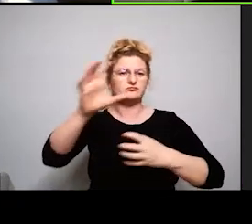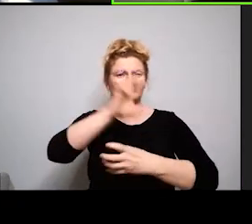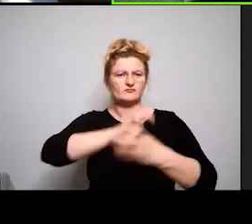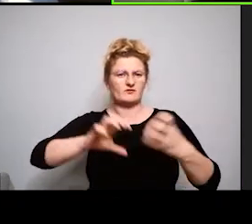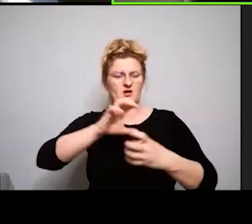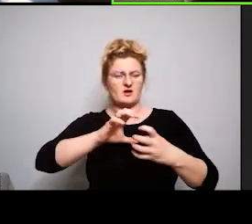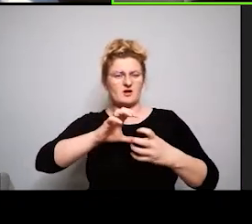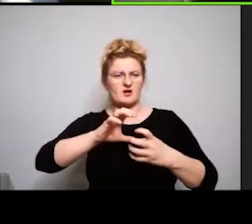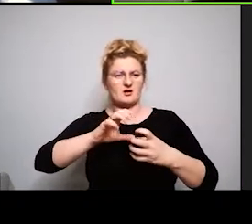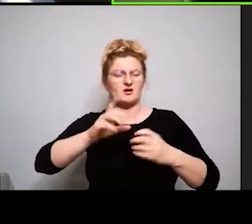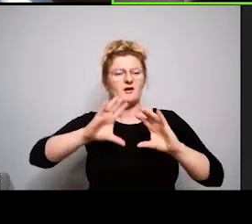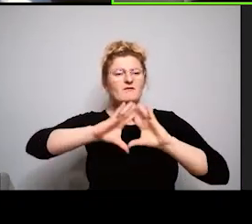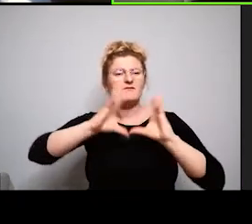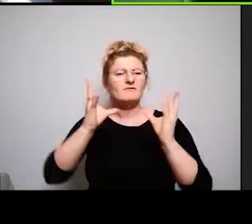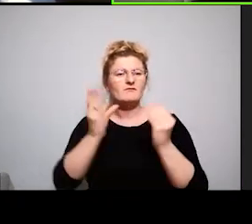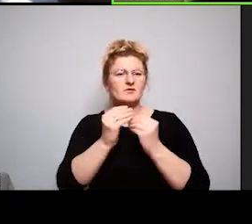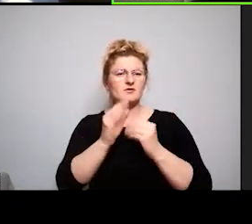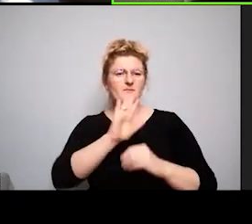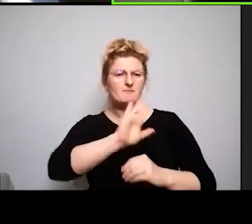option is in your hands.